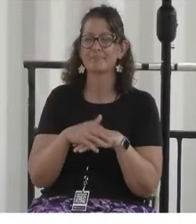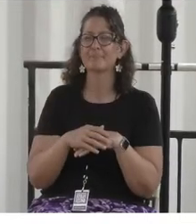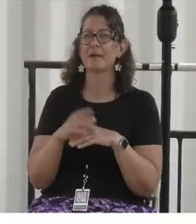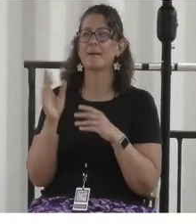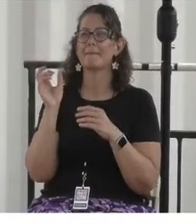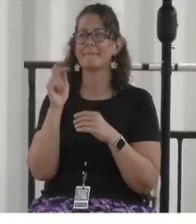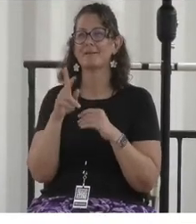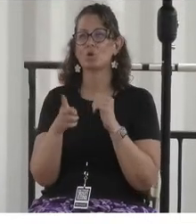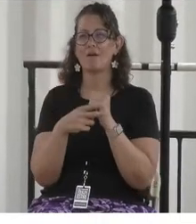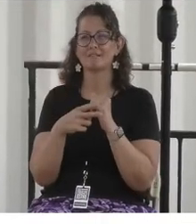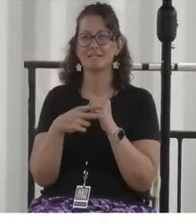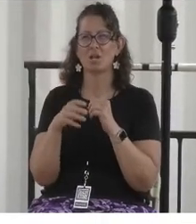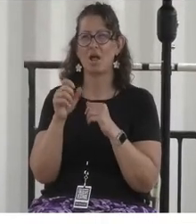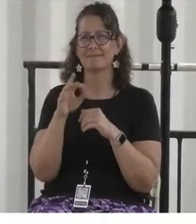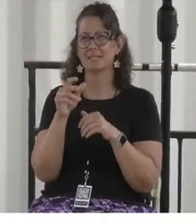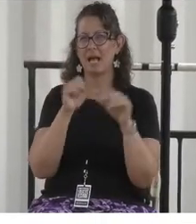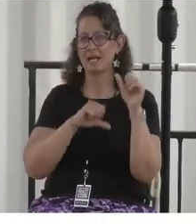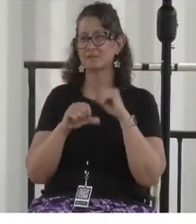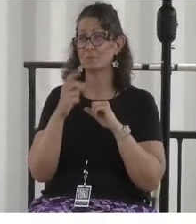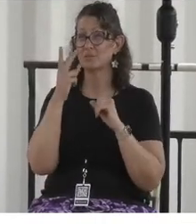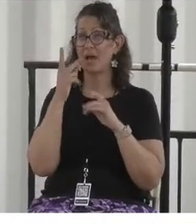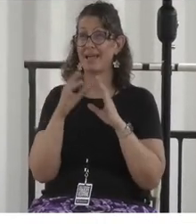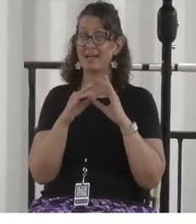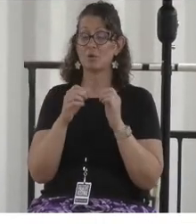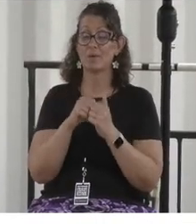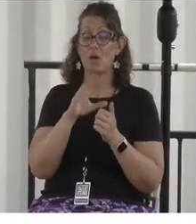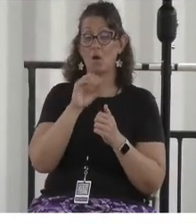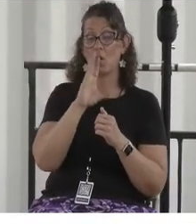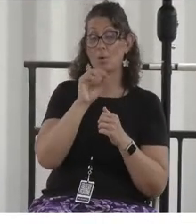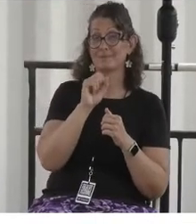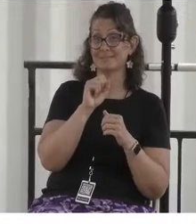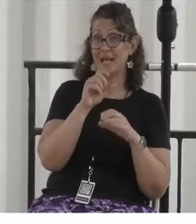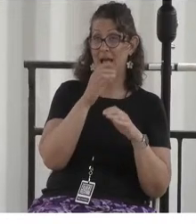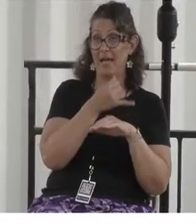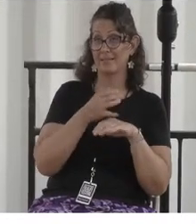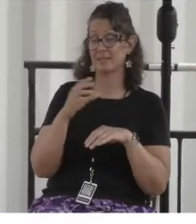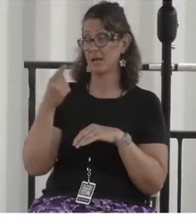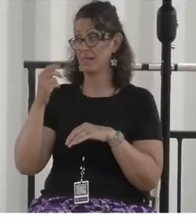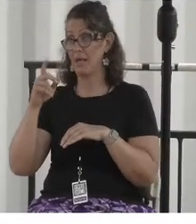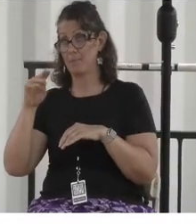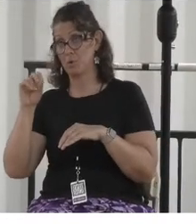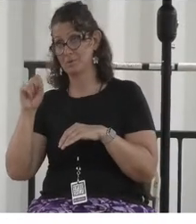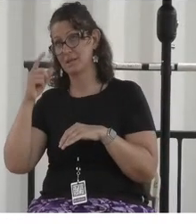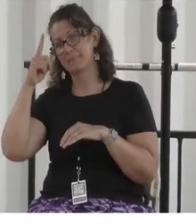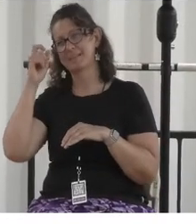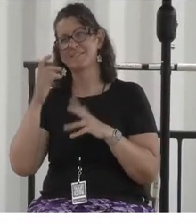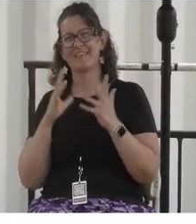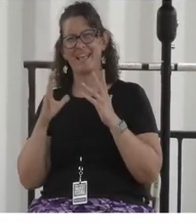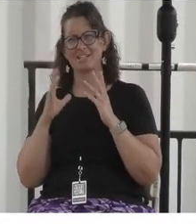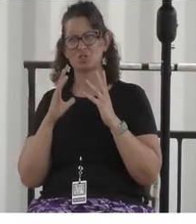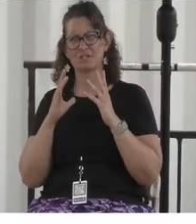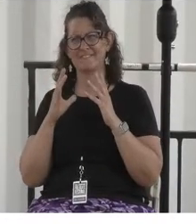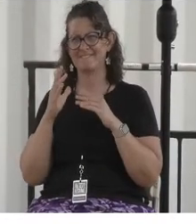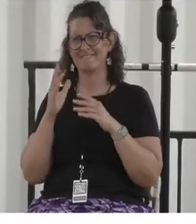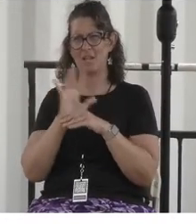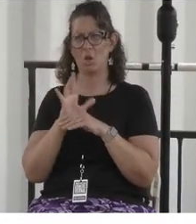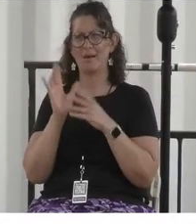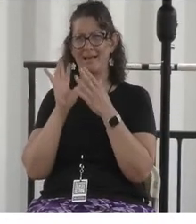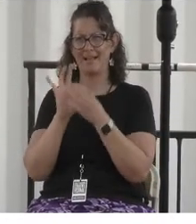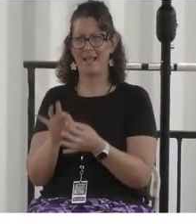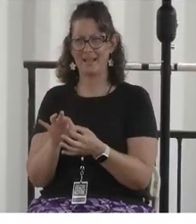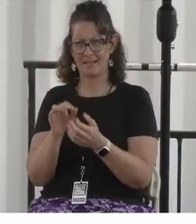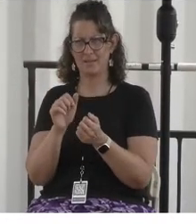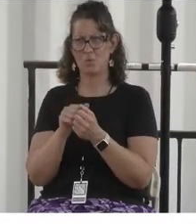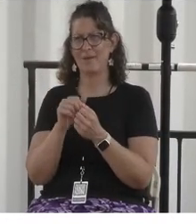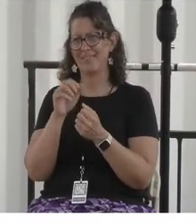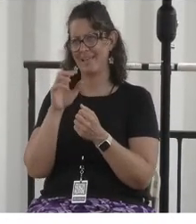a connection between the Cocos Islands and the Galapagos, and it was because of a vacation video that connected with a piece of Galapagos